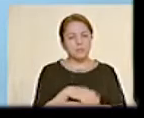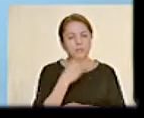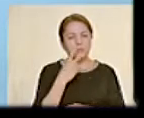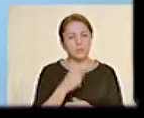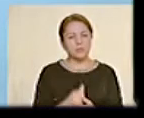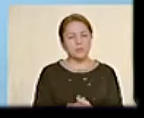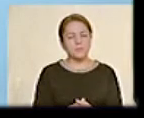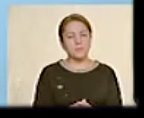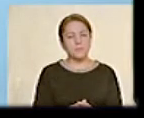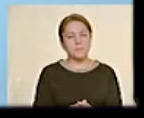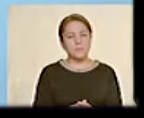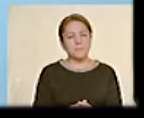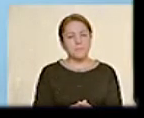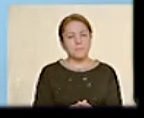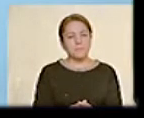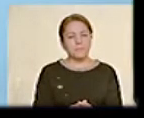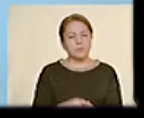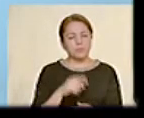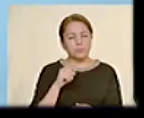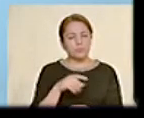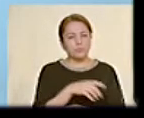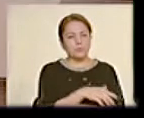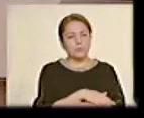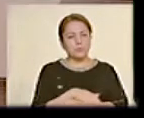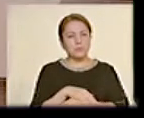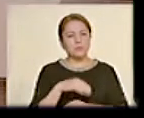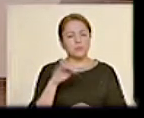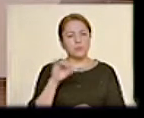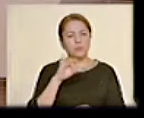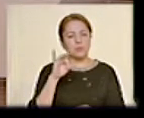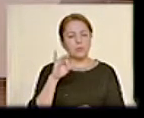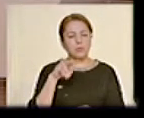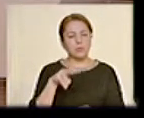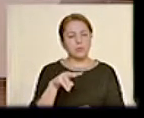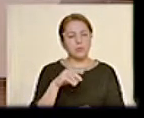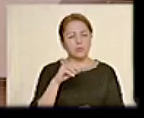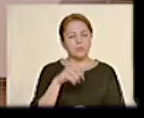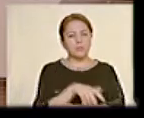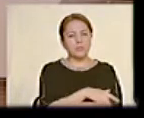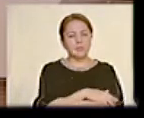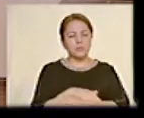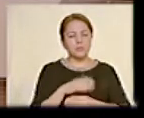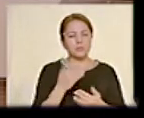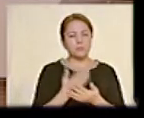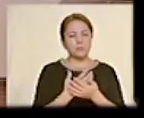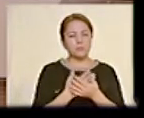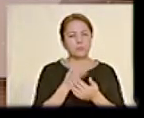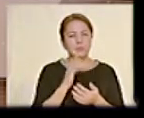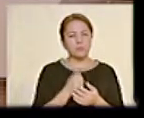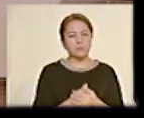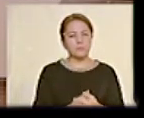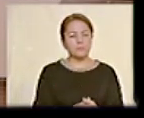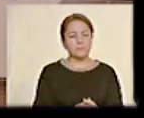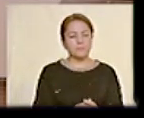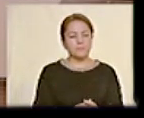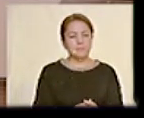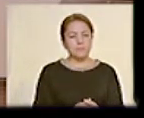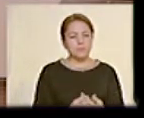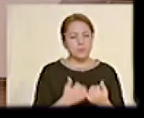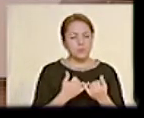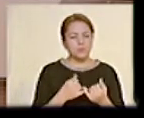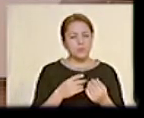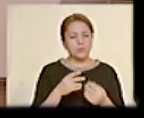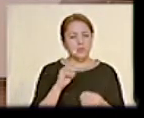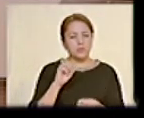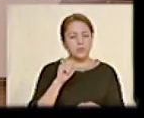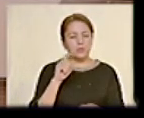e'tibor beradigan bo'lsak va ushbu manzil URL manzilga misol bo'la oladi. Mana endi tahlil